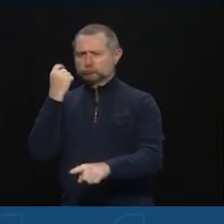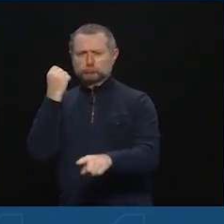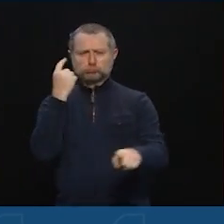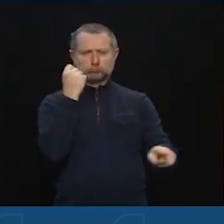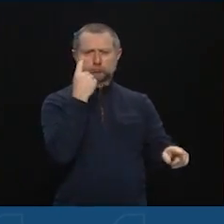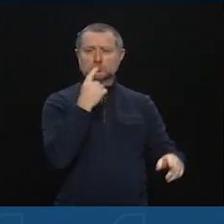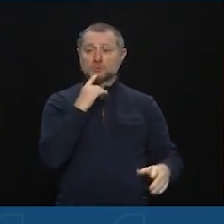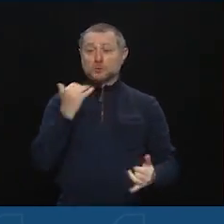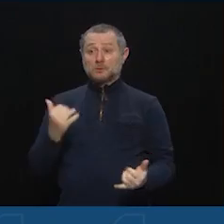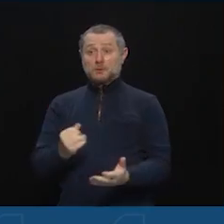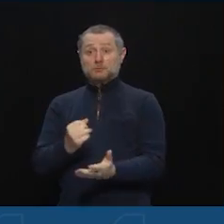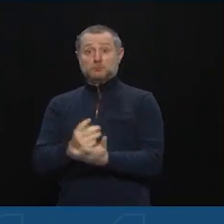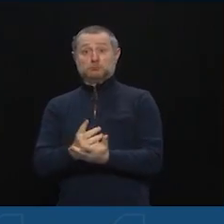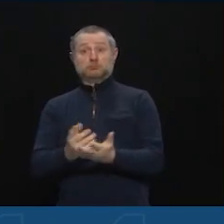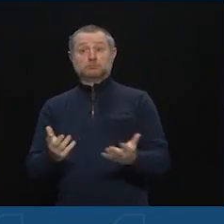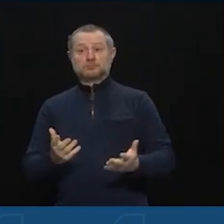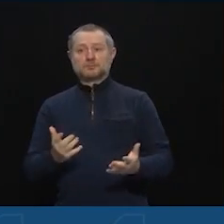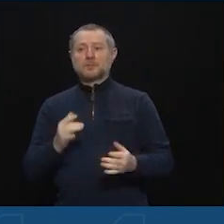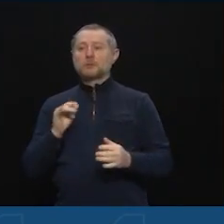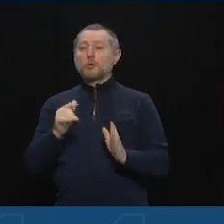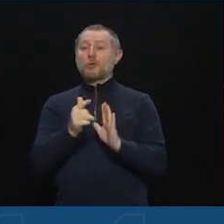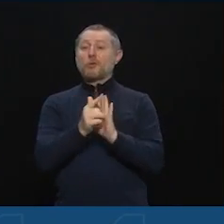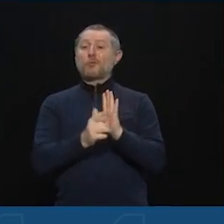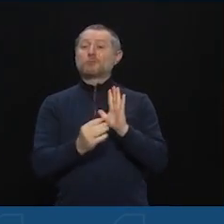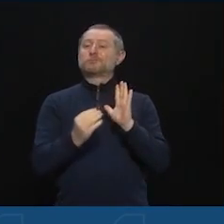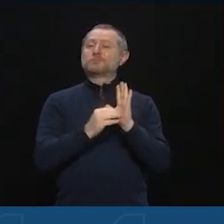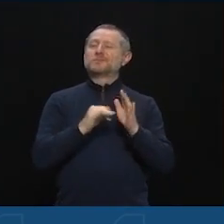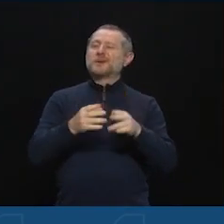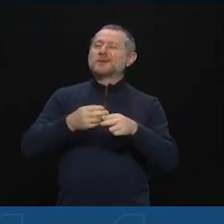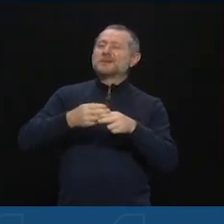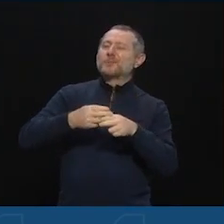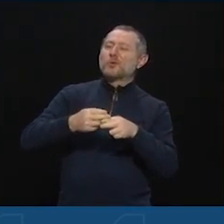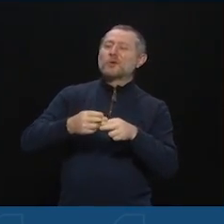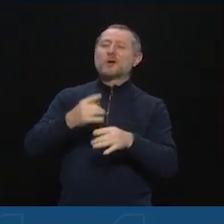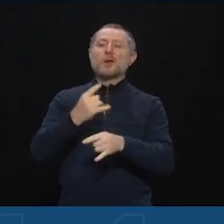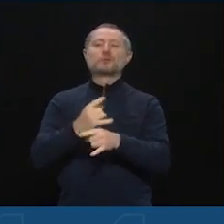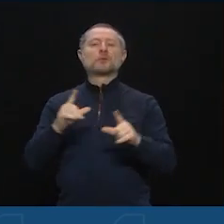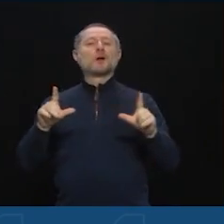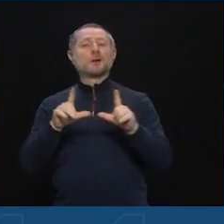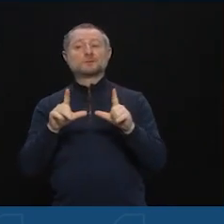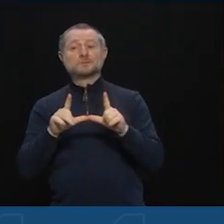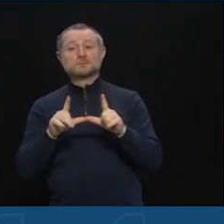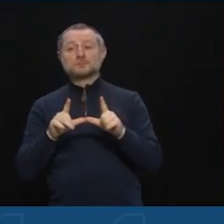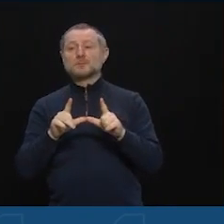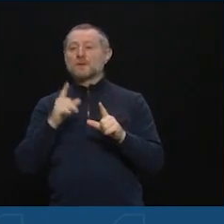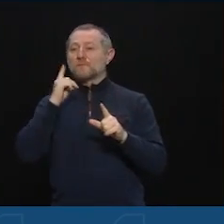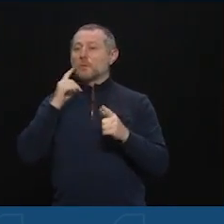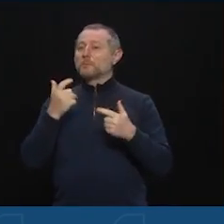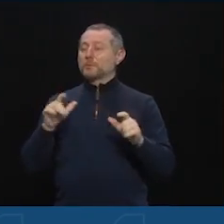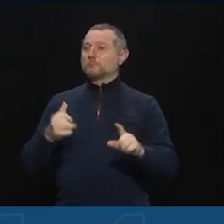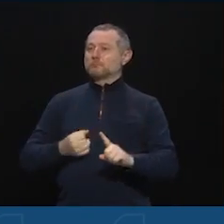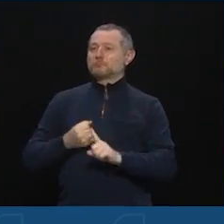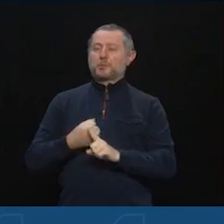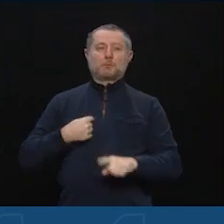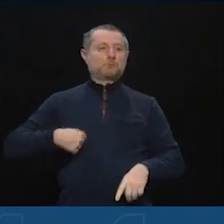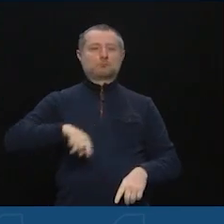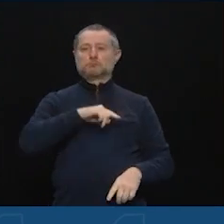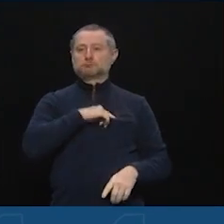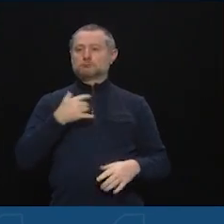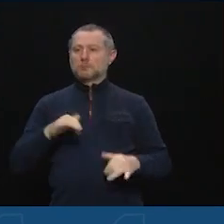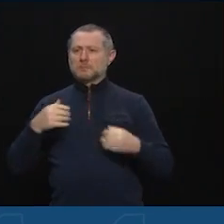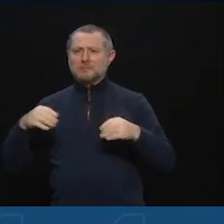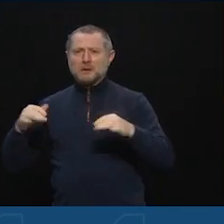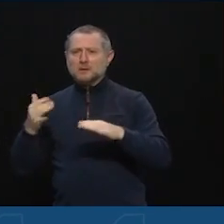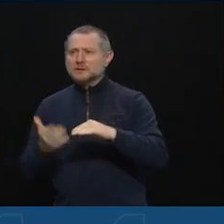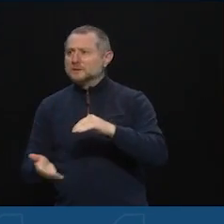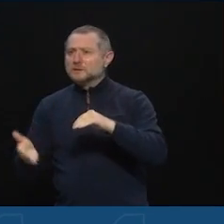liquor licenses for the city has been a game changer for my business. Our sales increased, it boosted